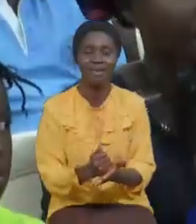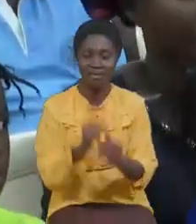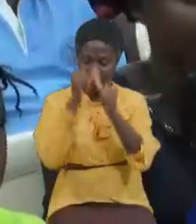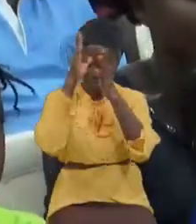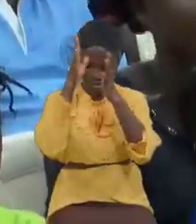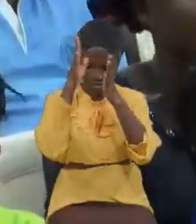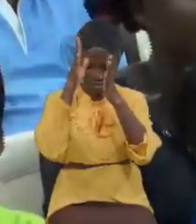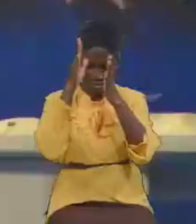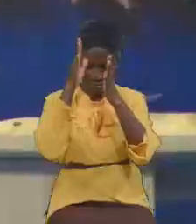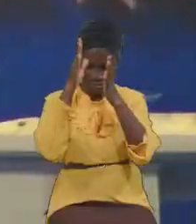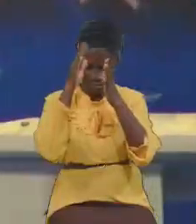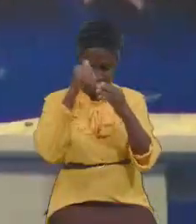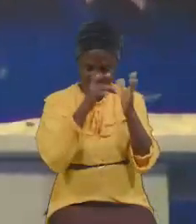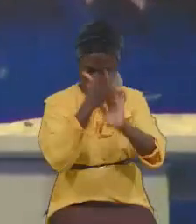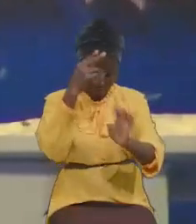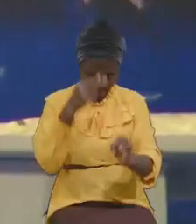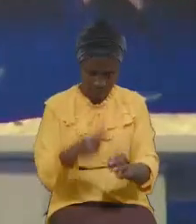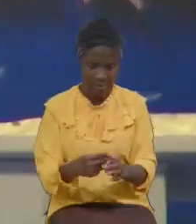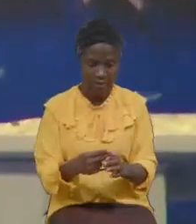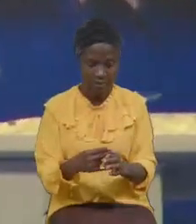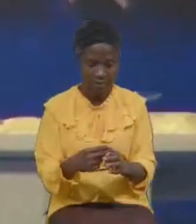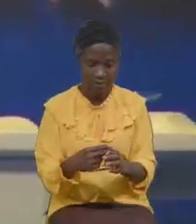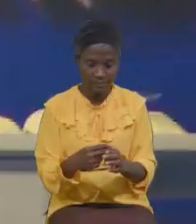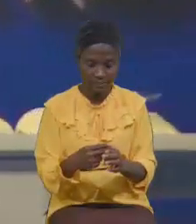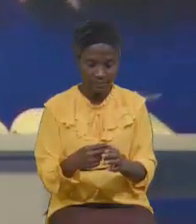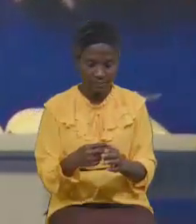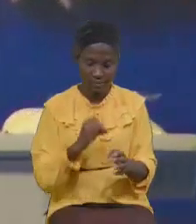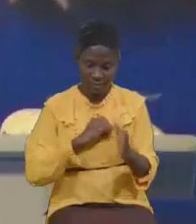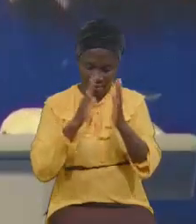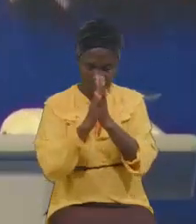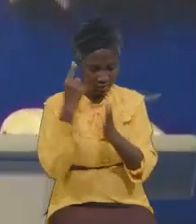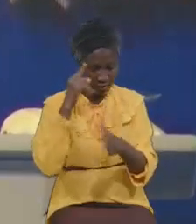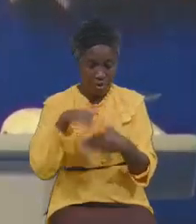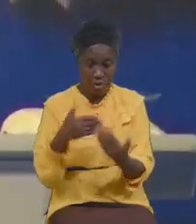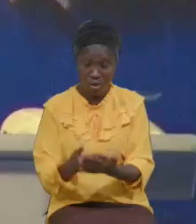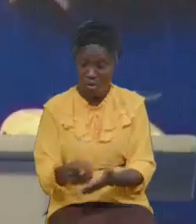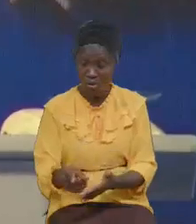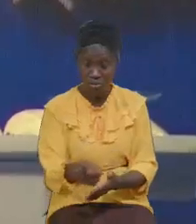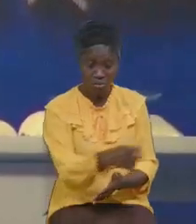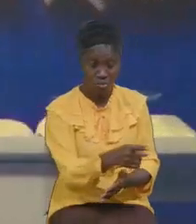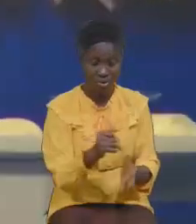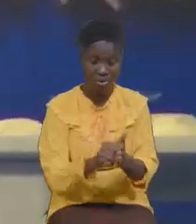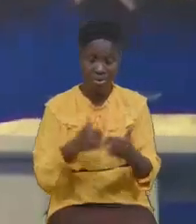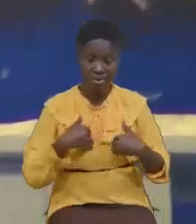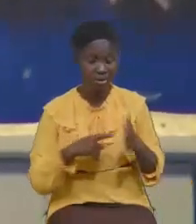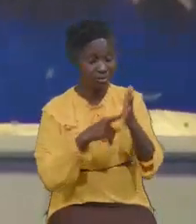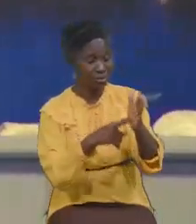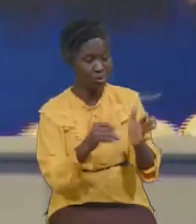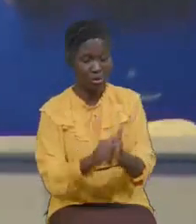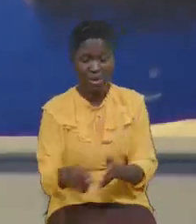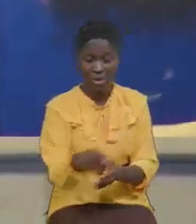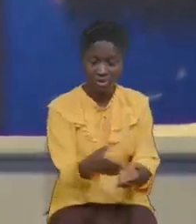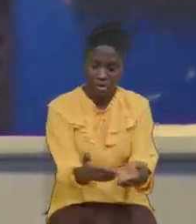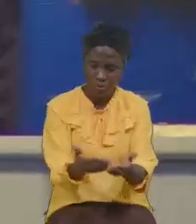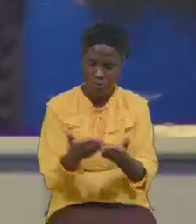Father, in Jesus' name, I pray for all those who have indicated that they want to